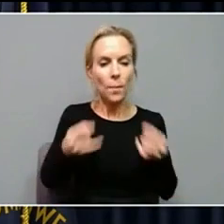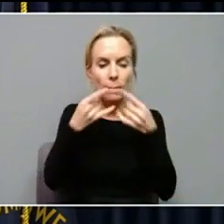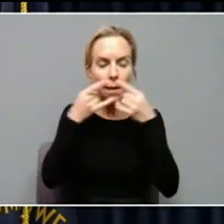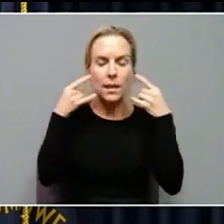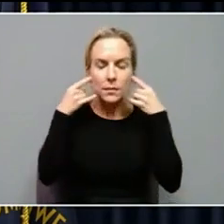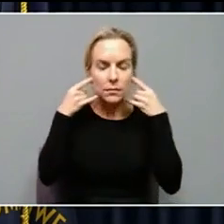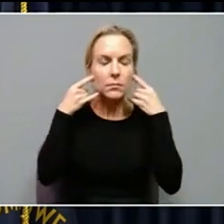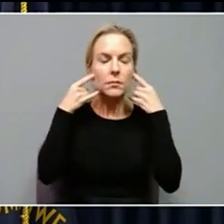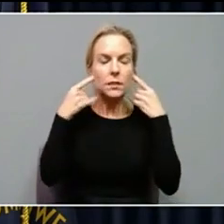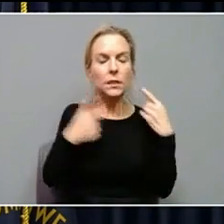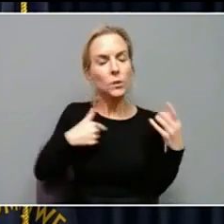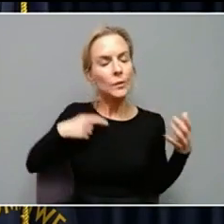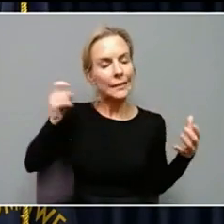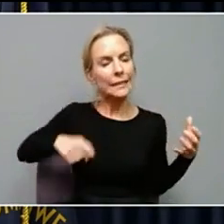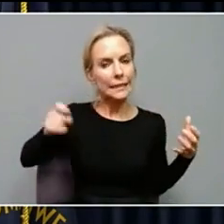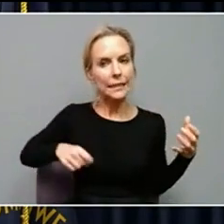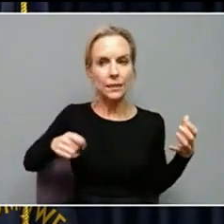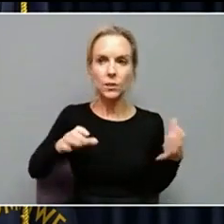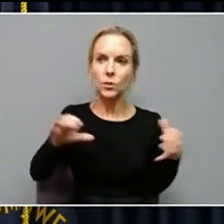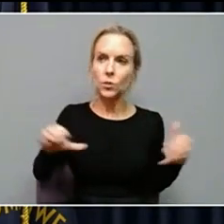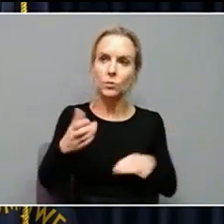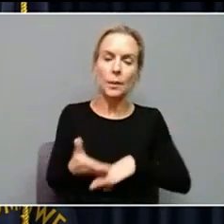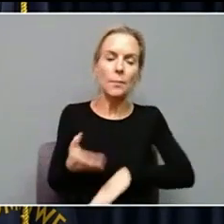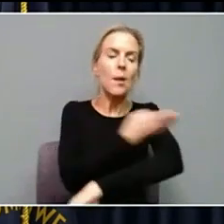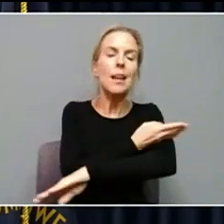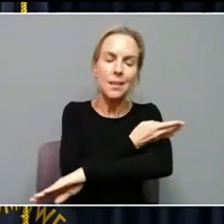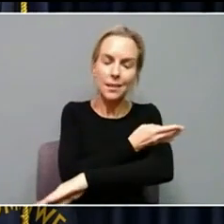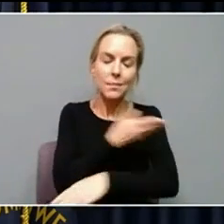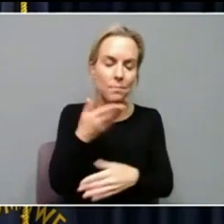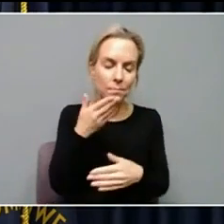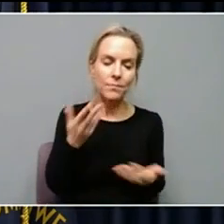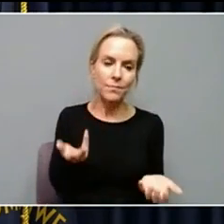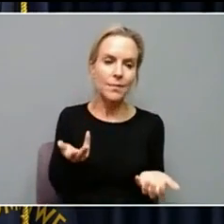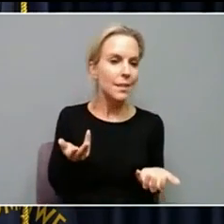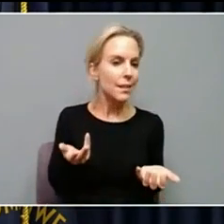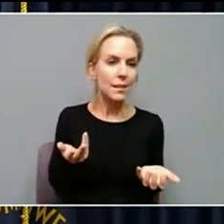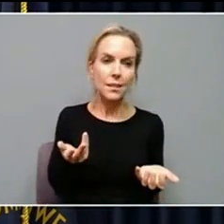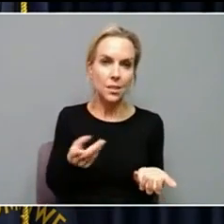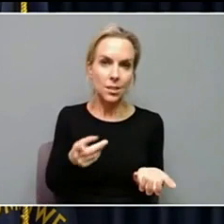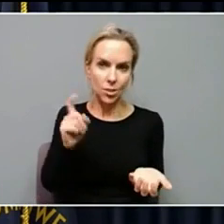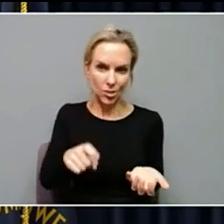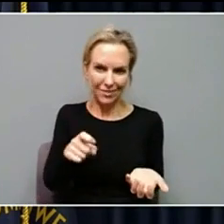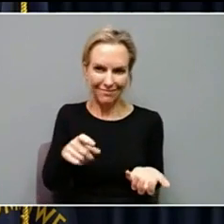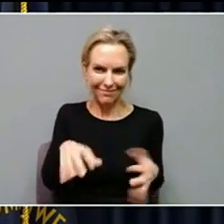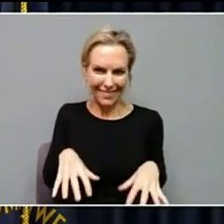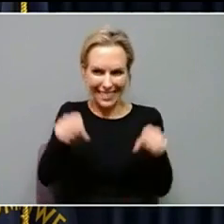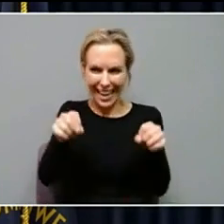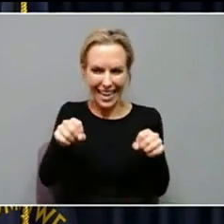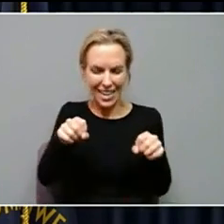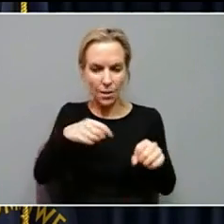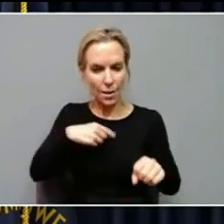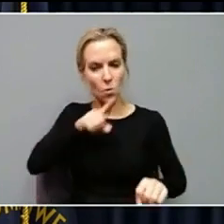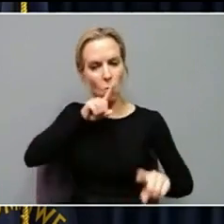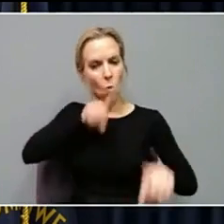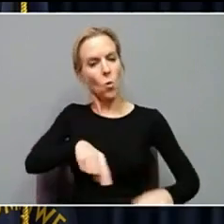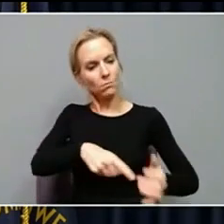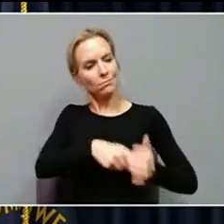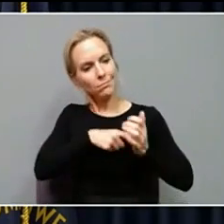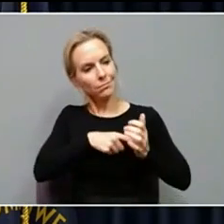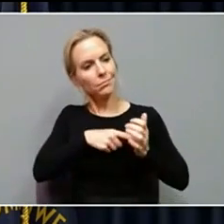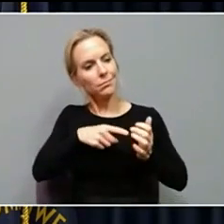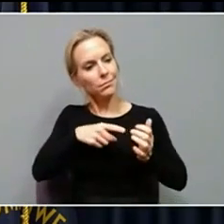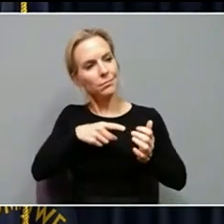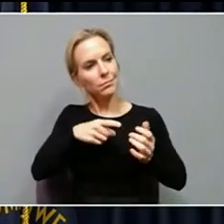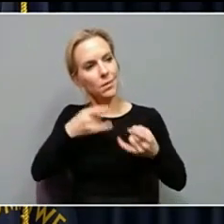that we need to do so much better. And it shouldn't take an order on masks to get